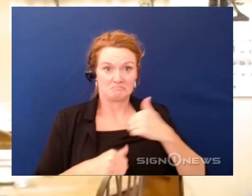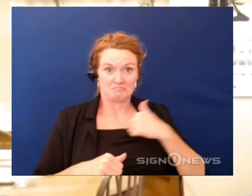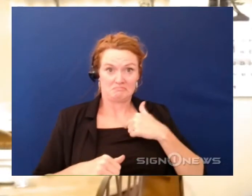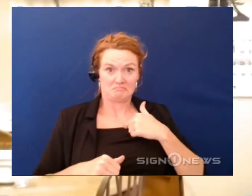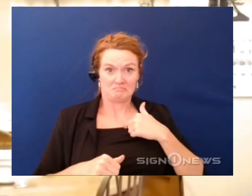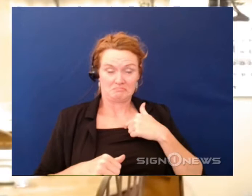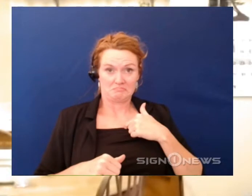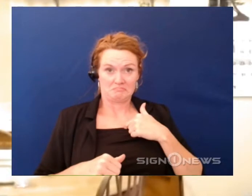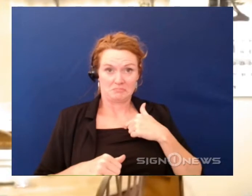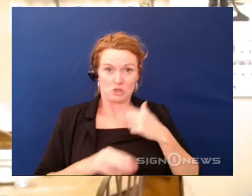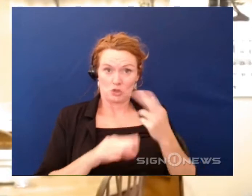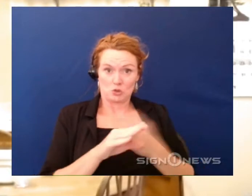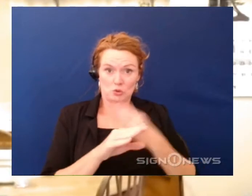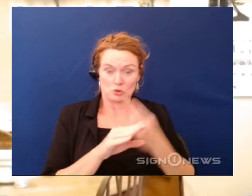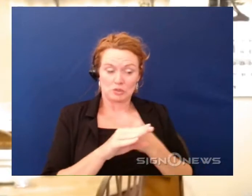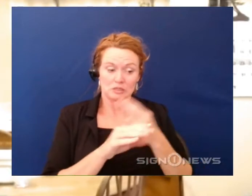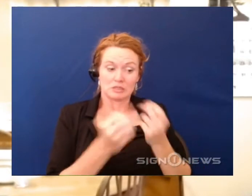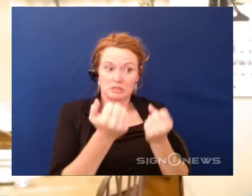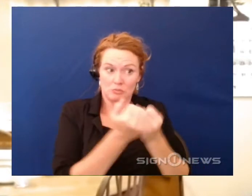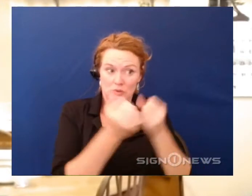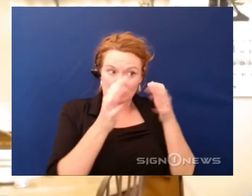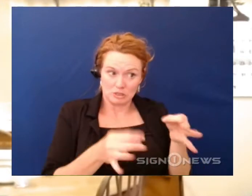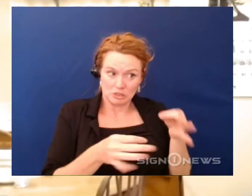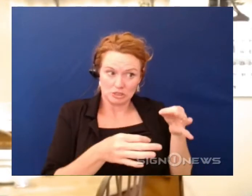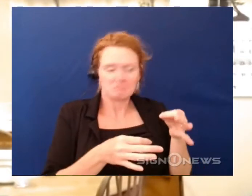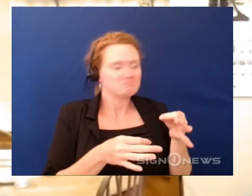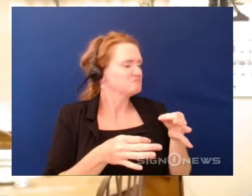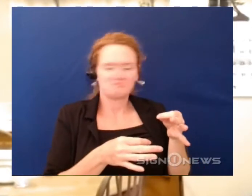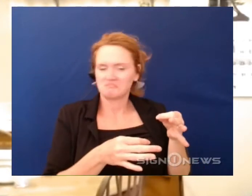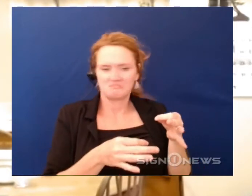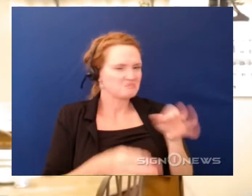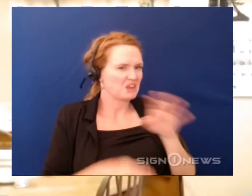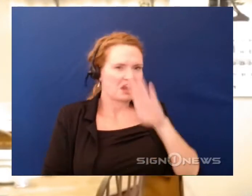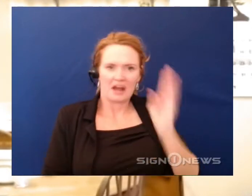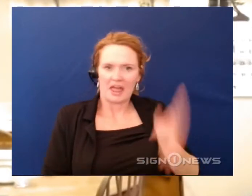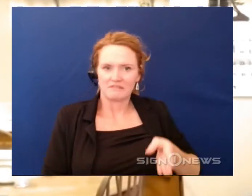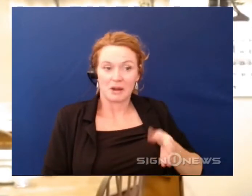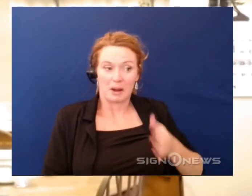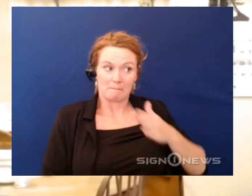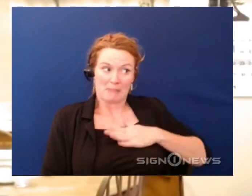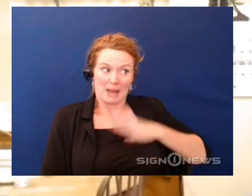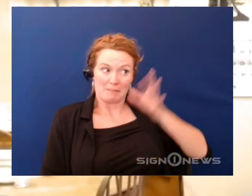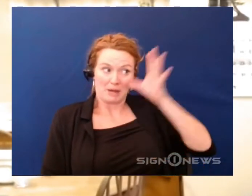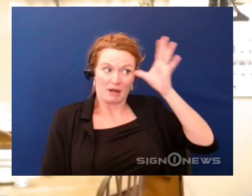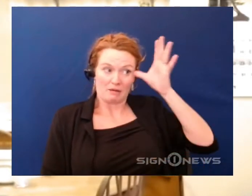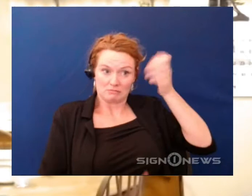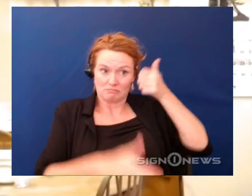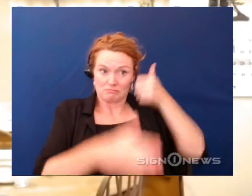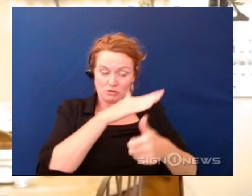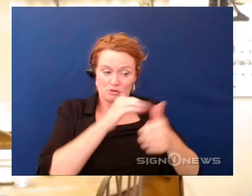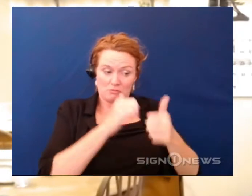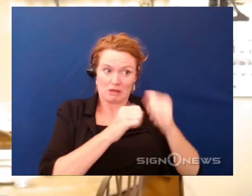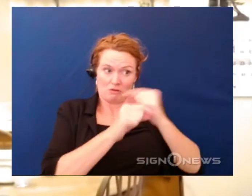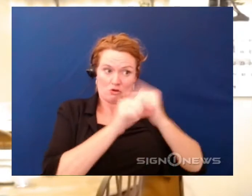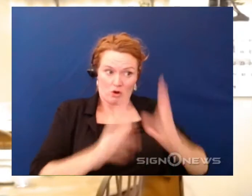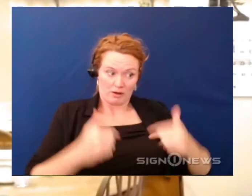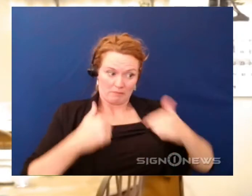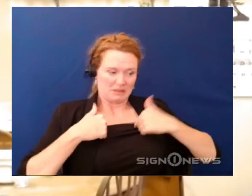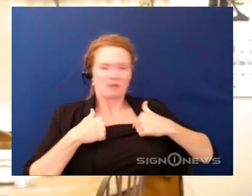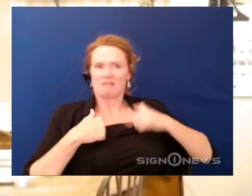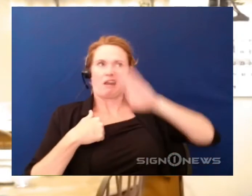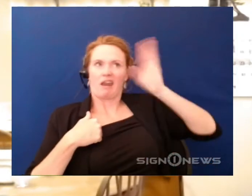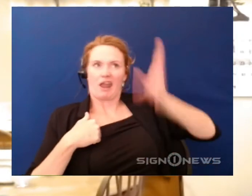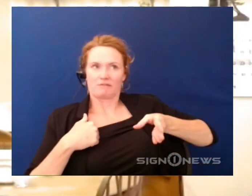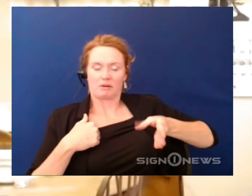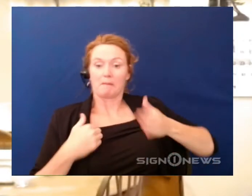supported decision-making. My parents never thought about conserving me. They have always questioned who I'm